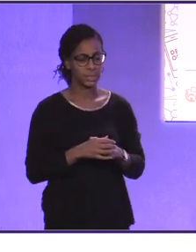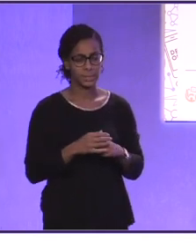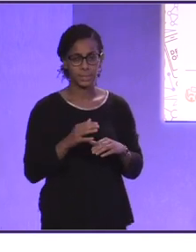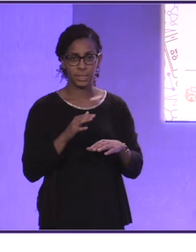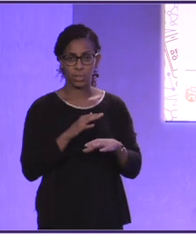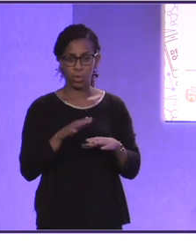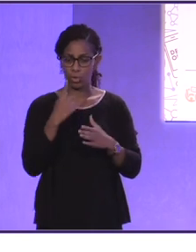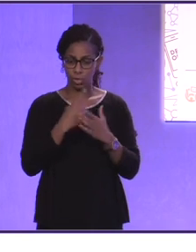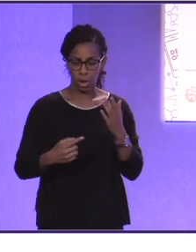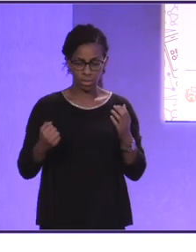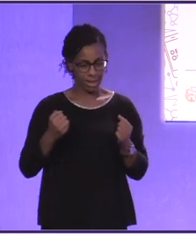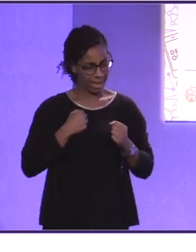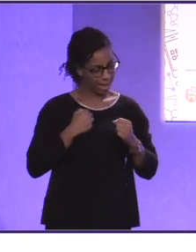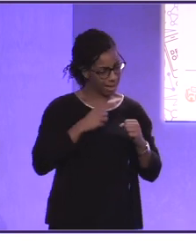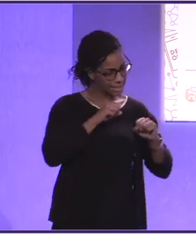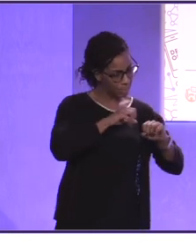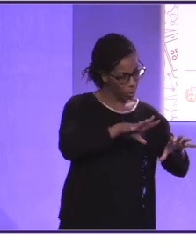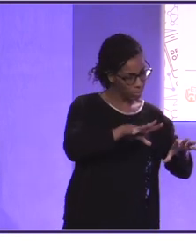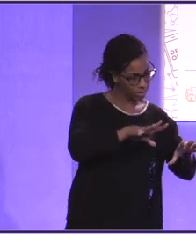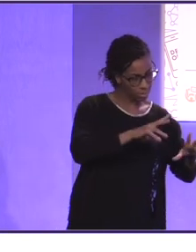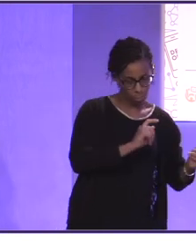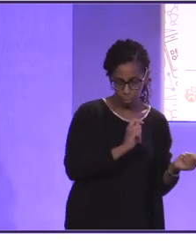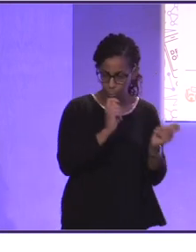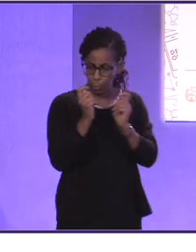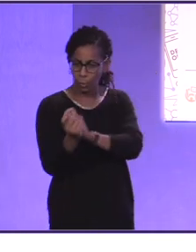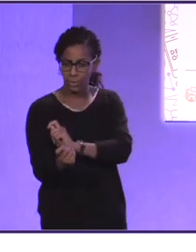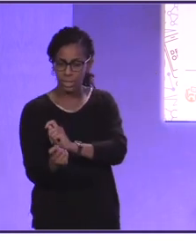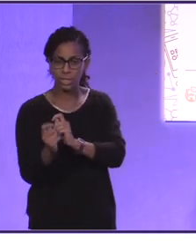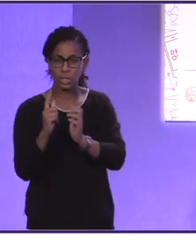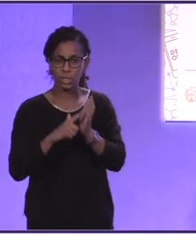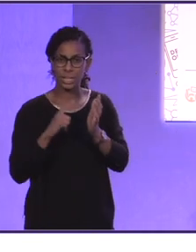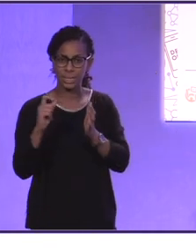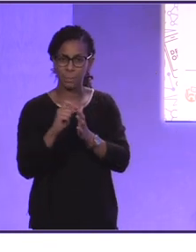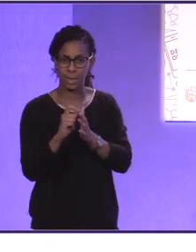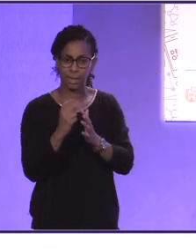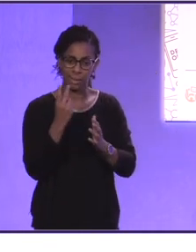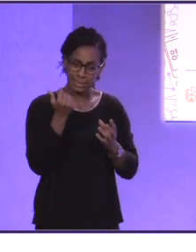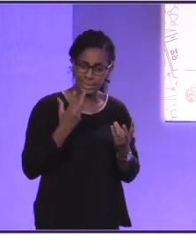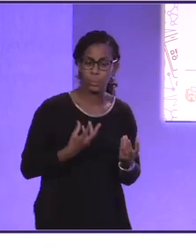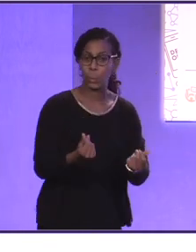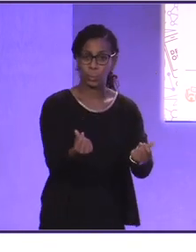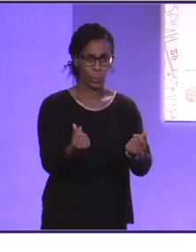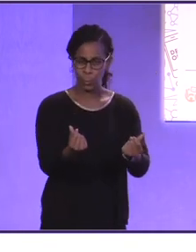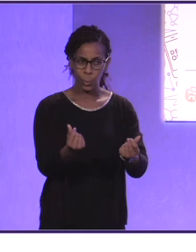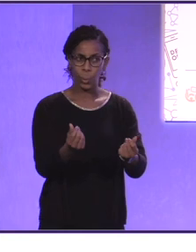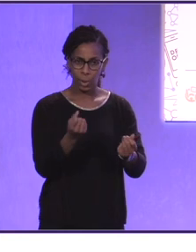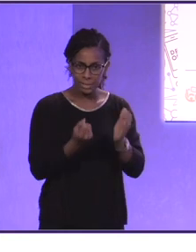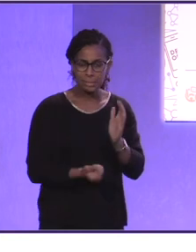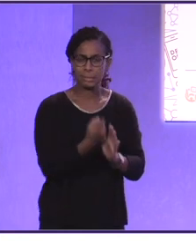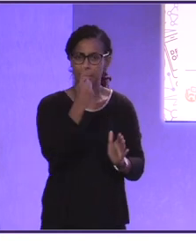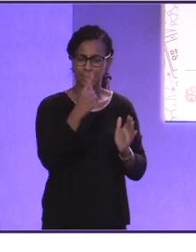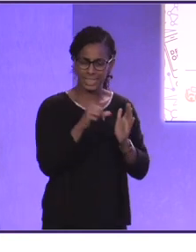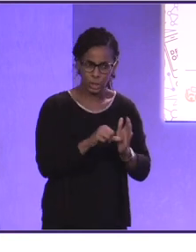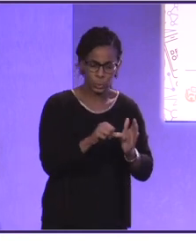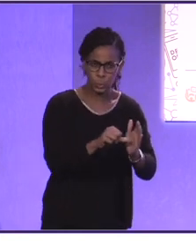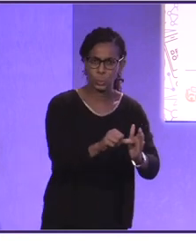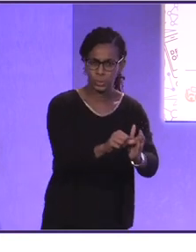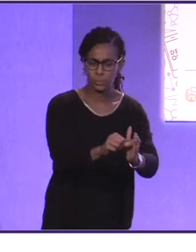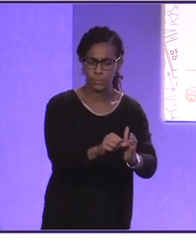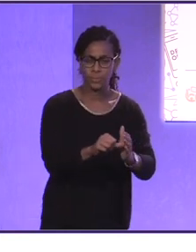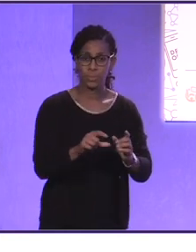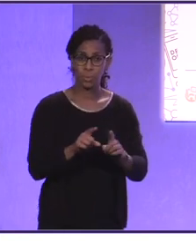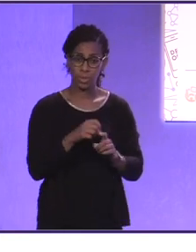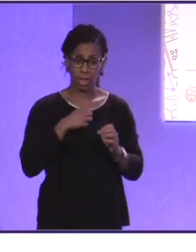moving some of our deployments to GCP. So we had issues there. And also our pipelines were